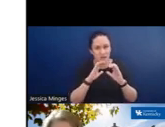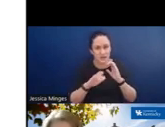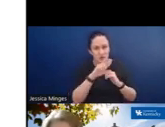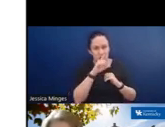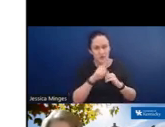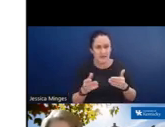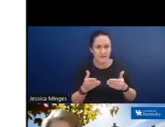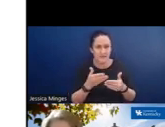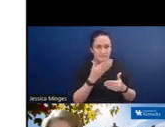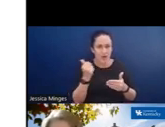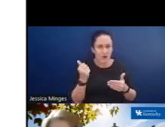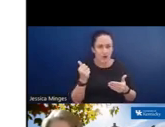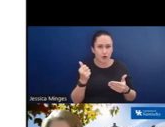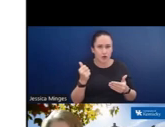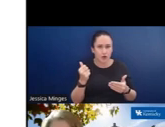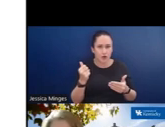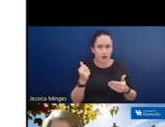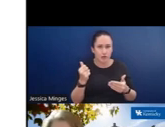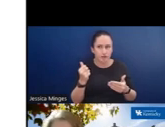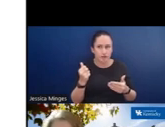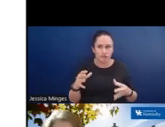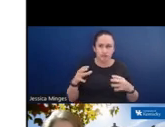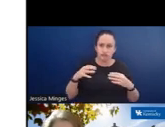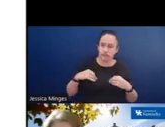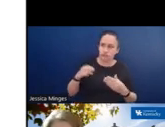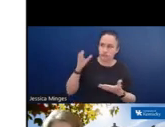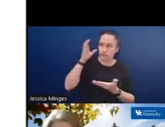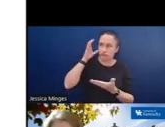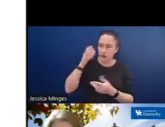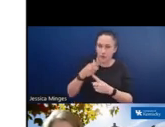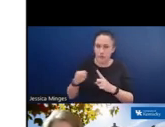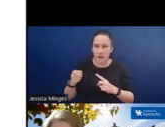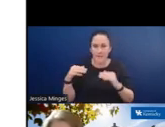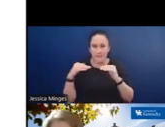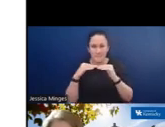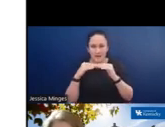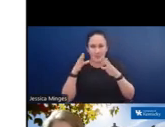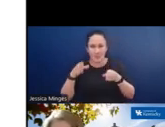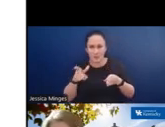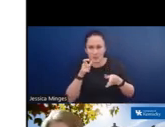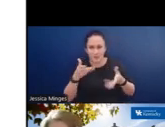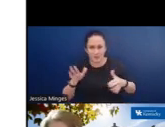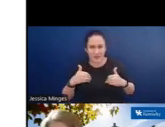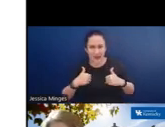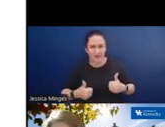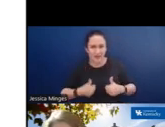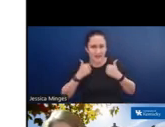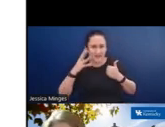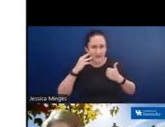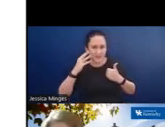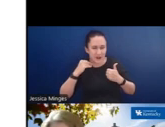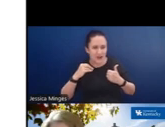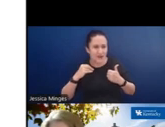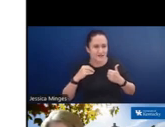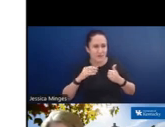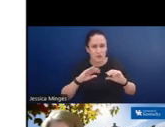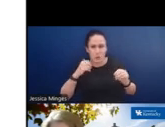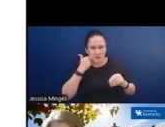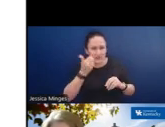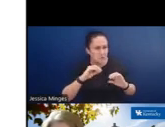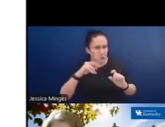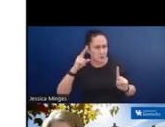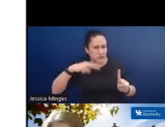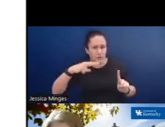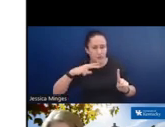better received from a peer with the lived experience, that where there's not shame and judgment in going, in terms of making